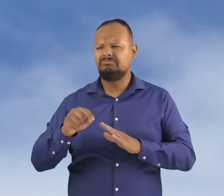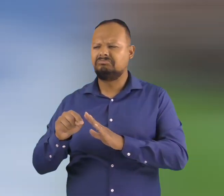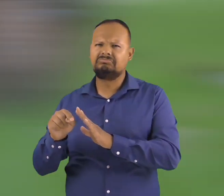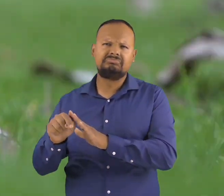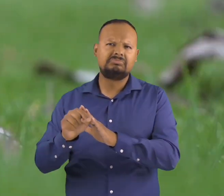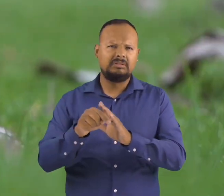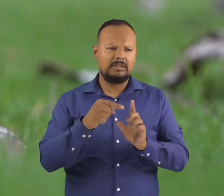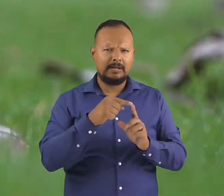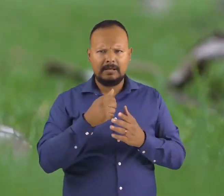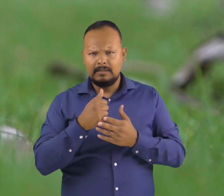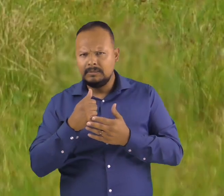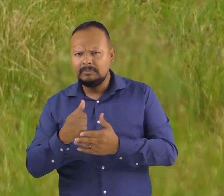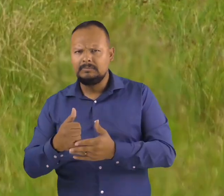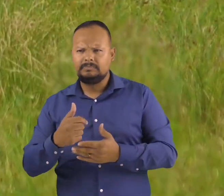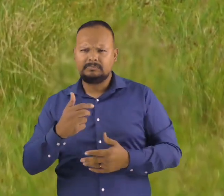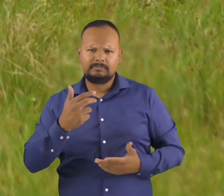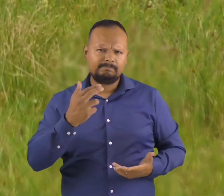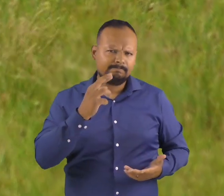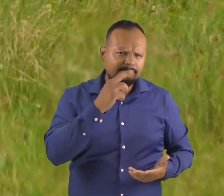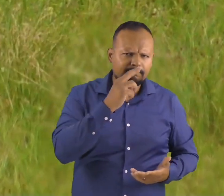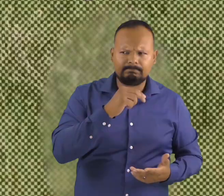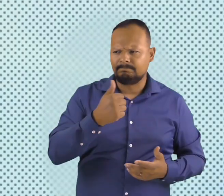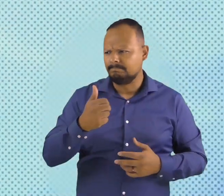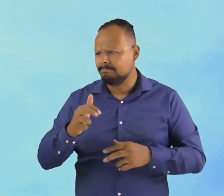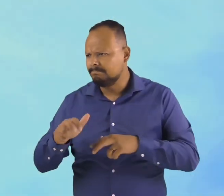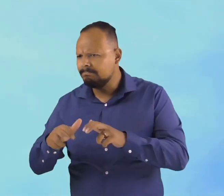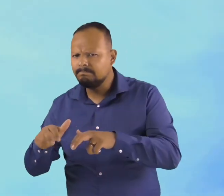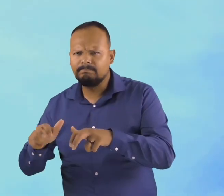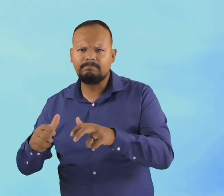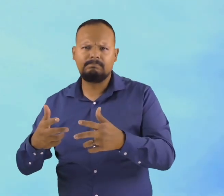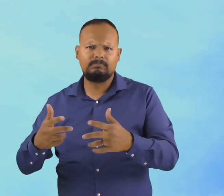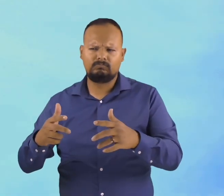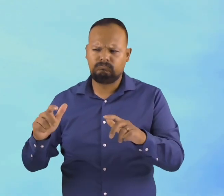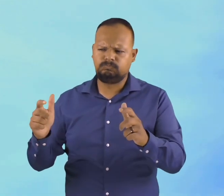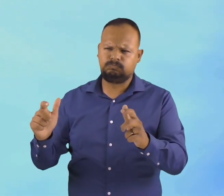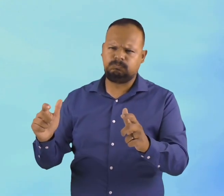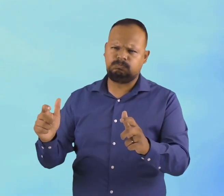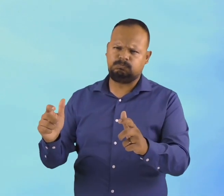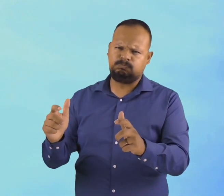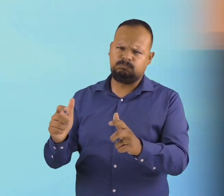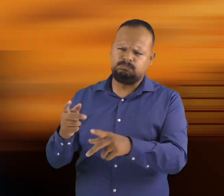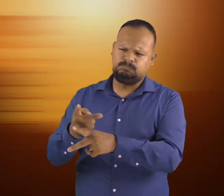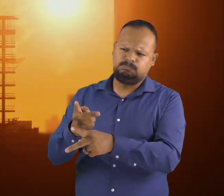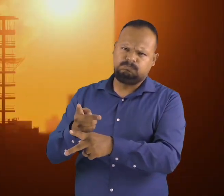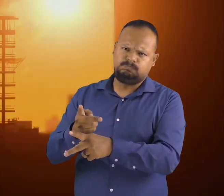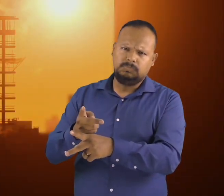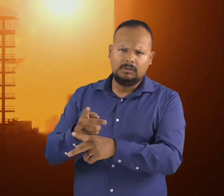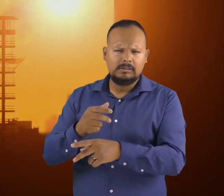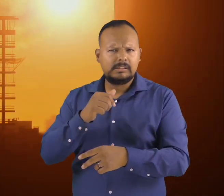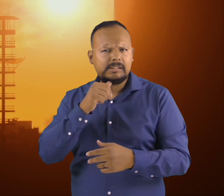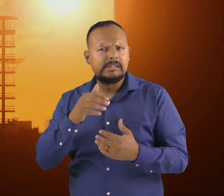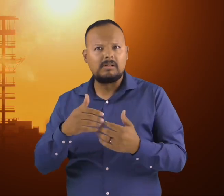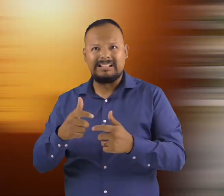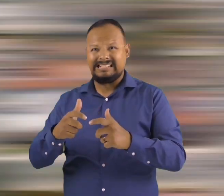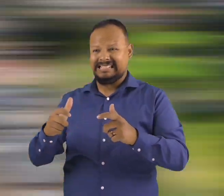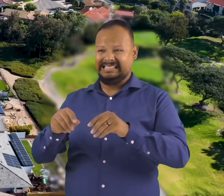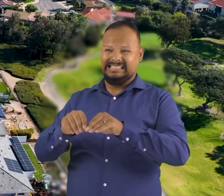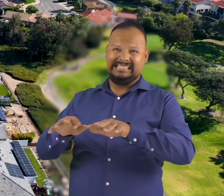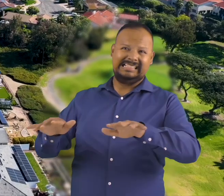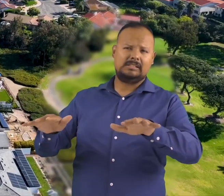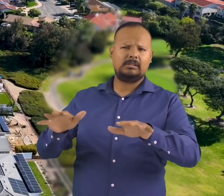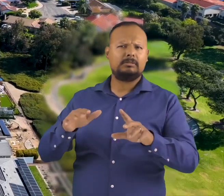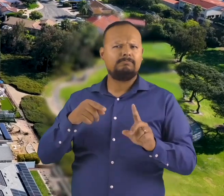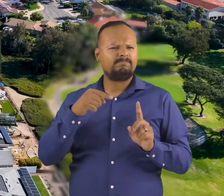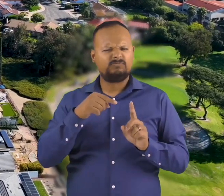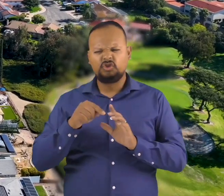mammals, like rabbits and other rodents. But being at the top of the food chain means they are also sensitive to